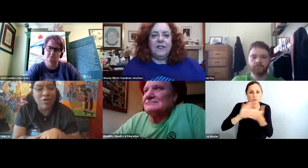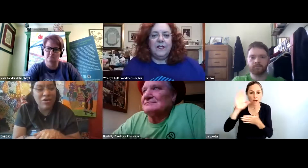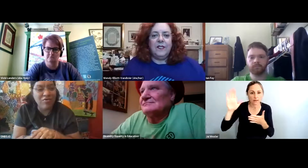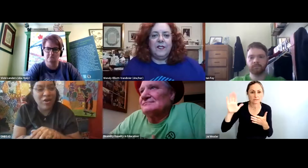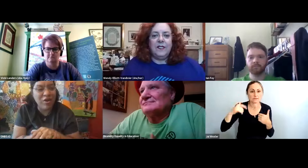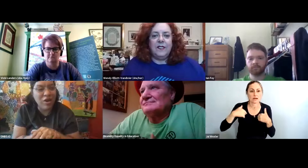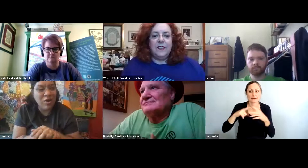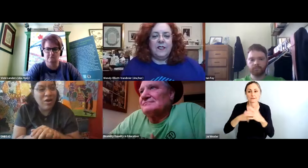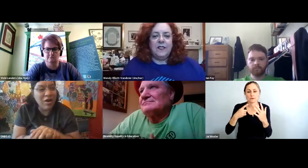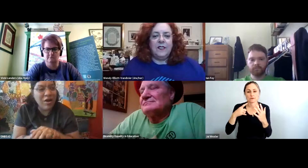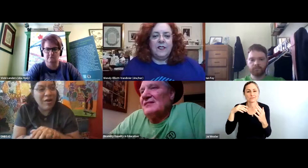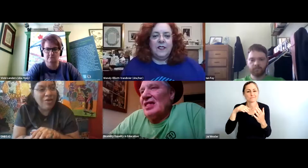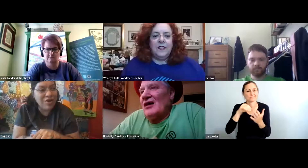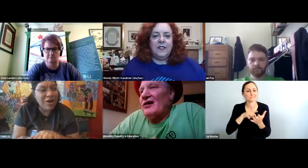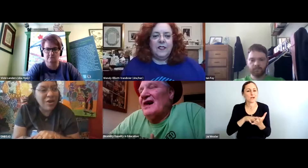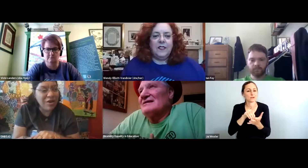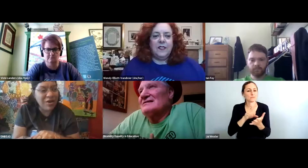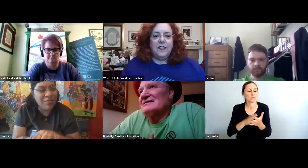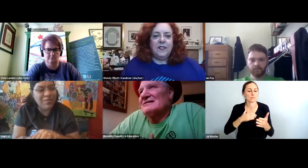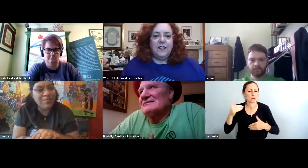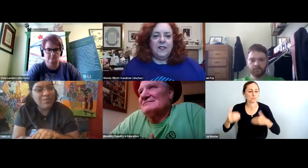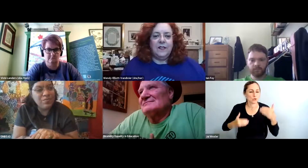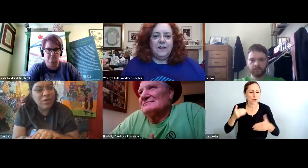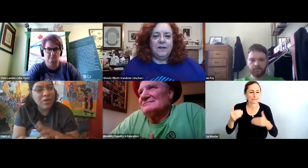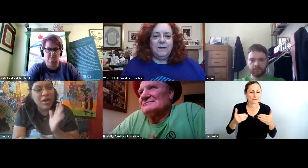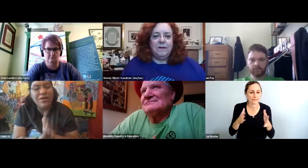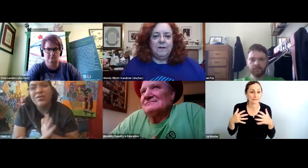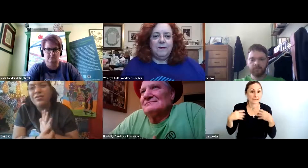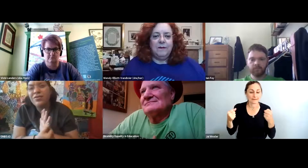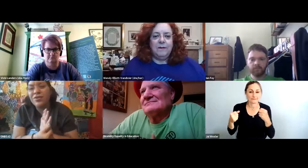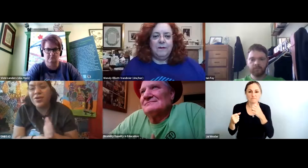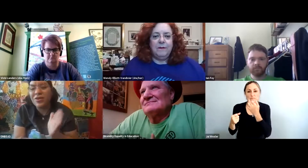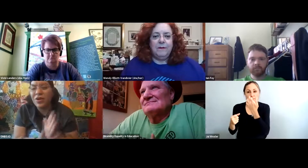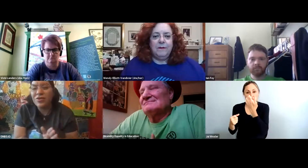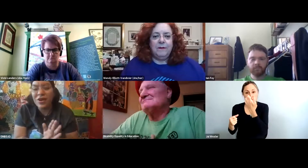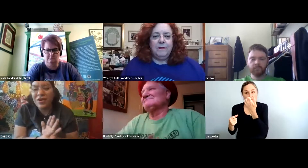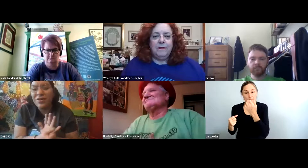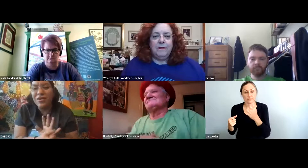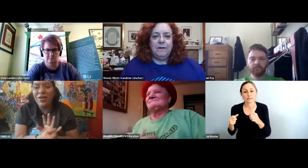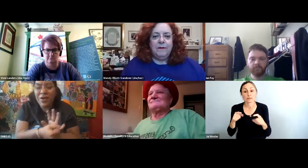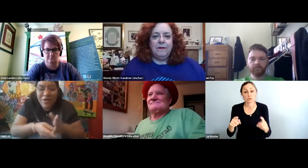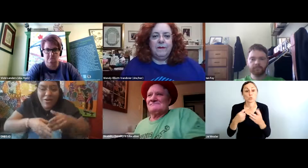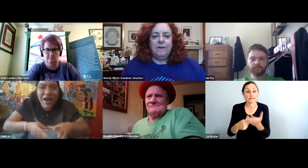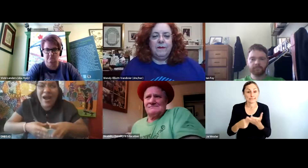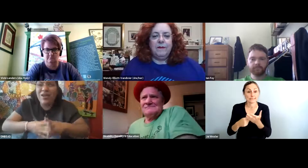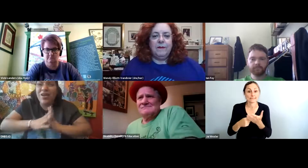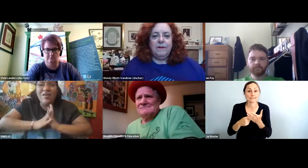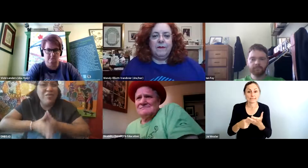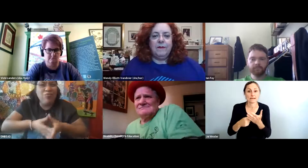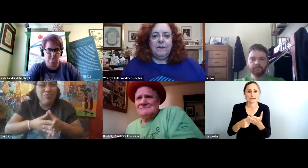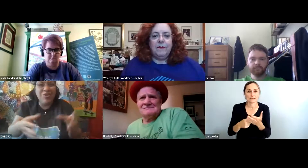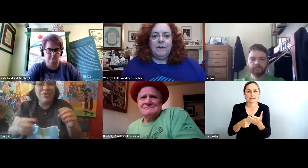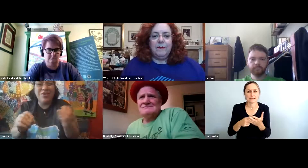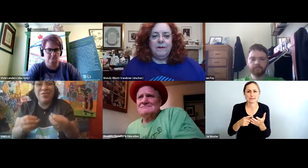my process of healing. And I would say in discussing that,